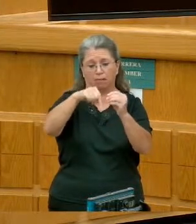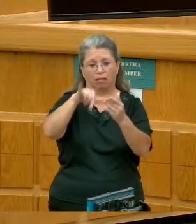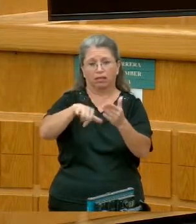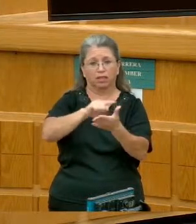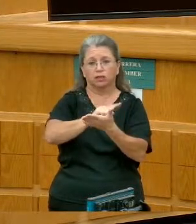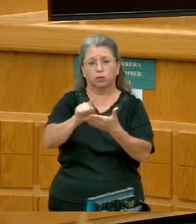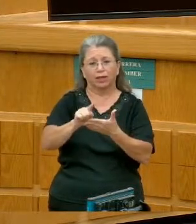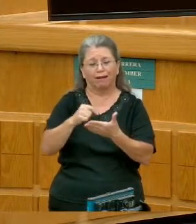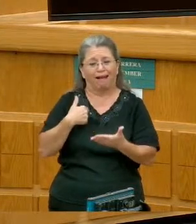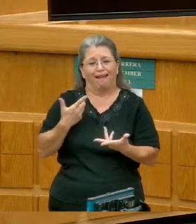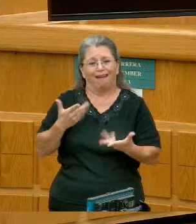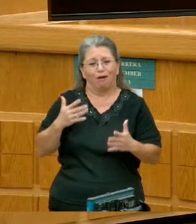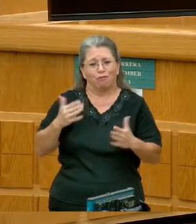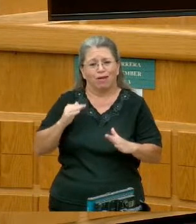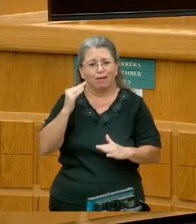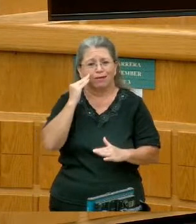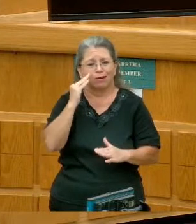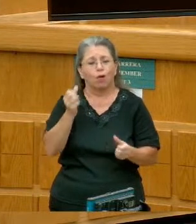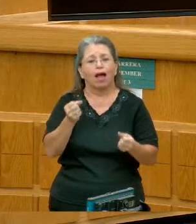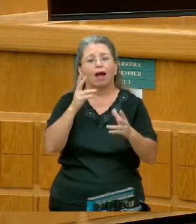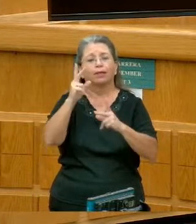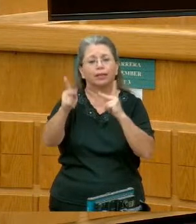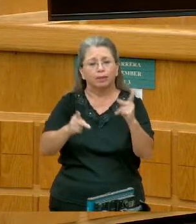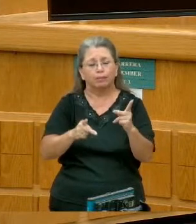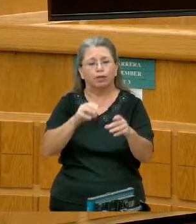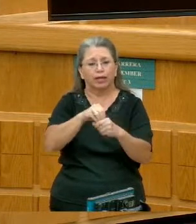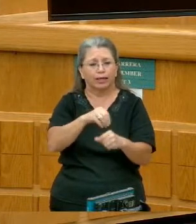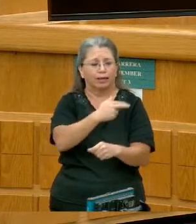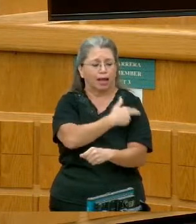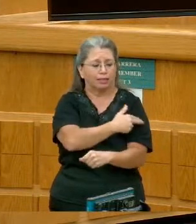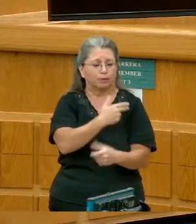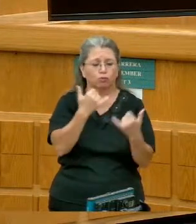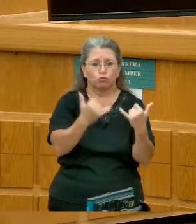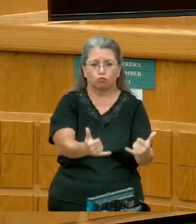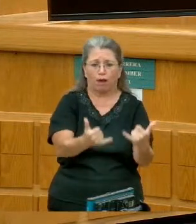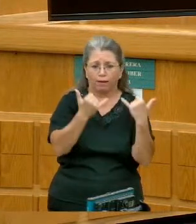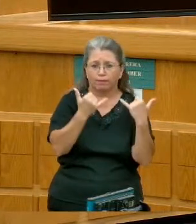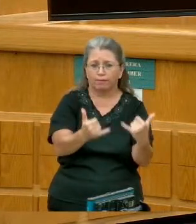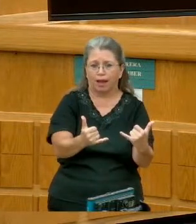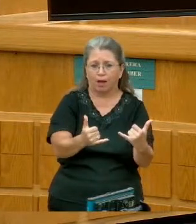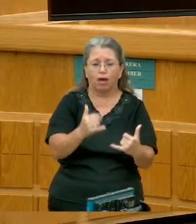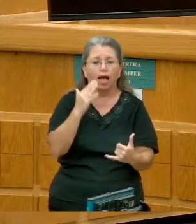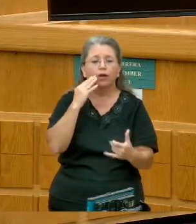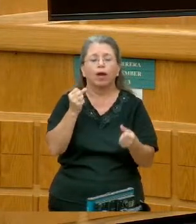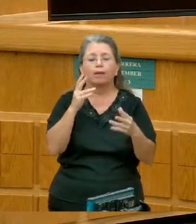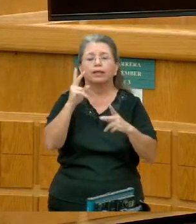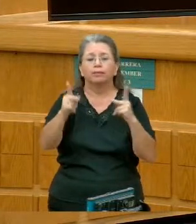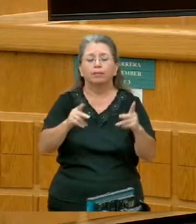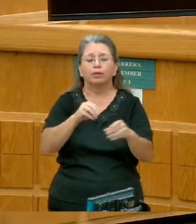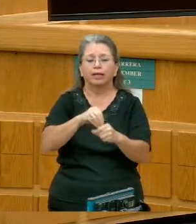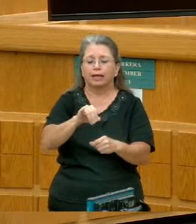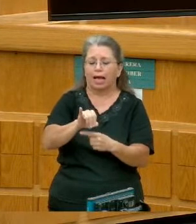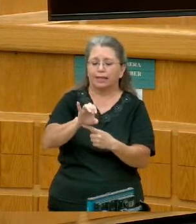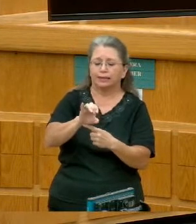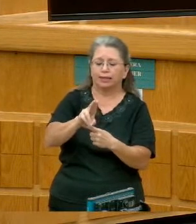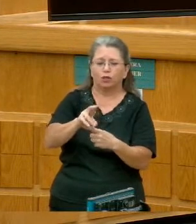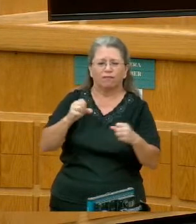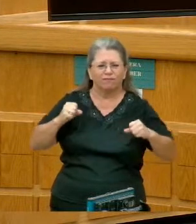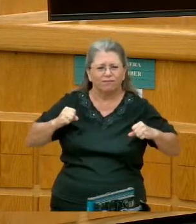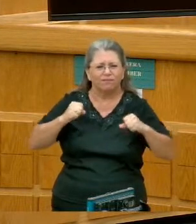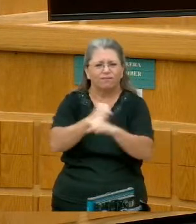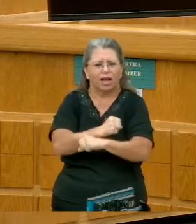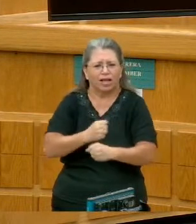already know how many people are in the hospital right now. I know how many people are fighting for their lives in ICU right now.